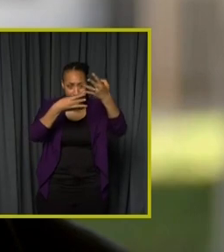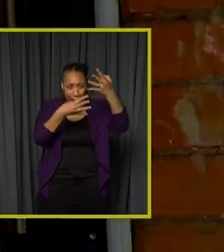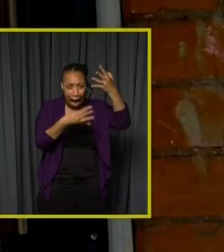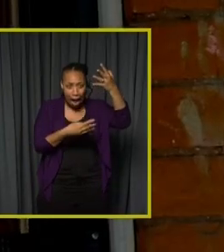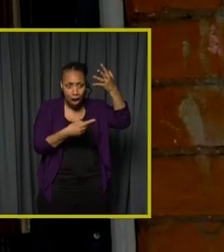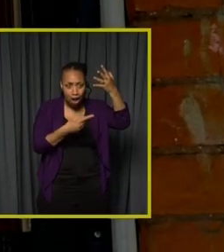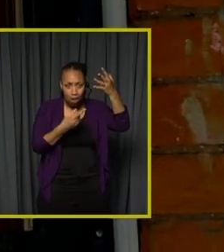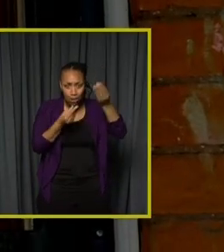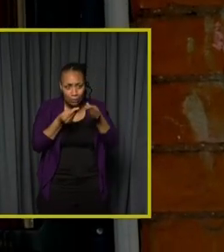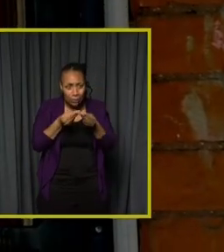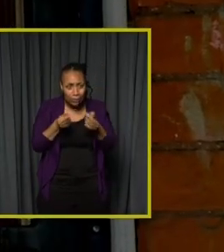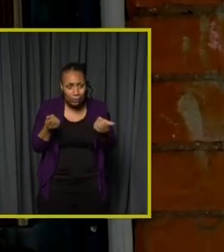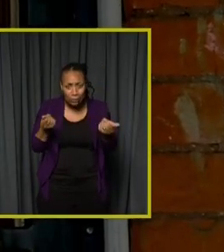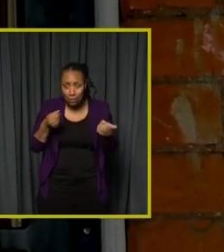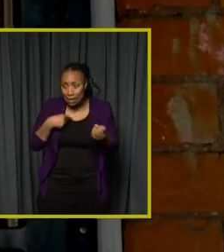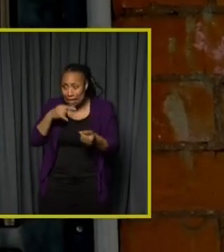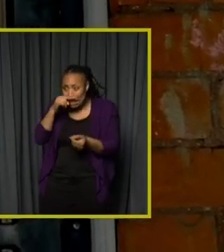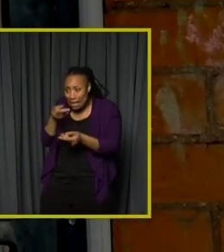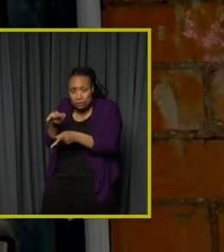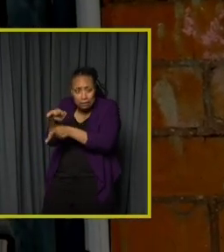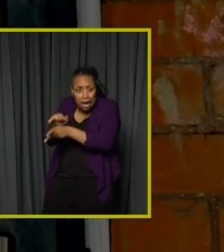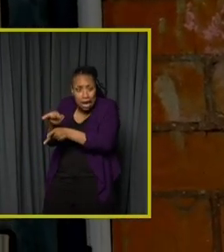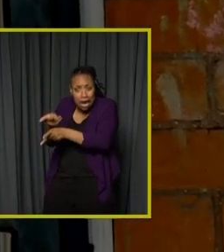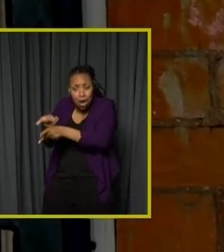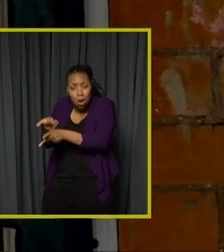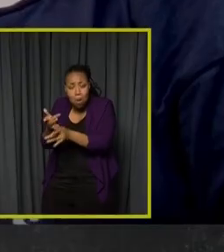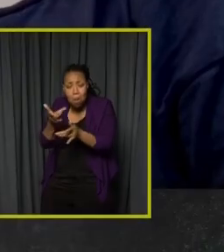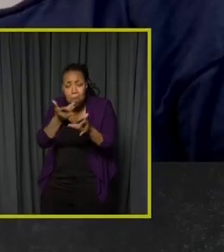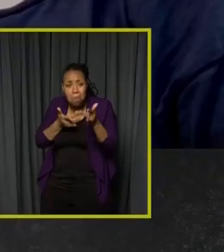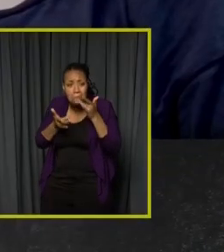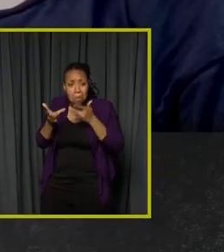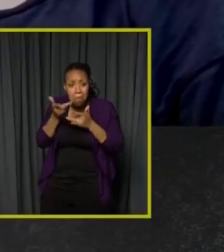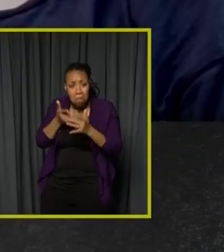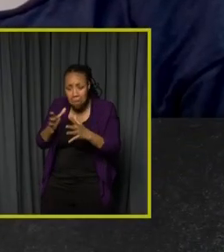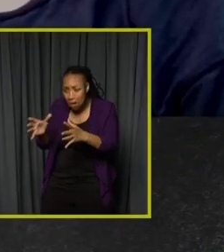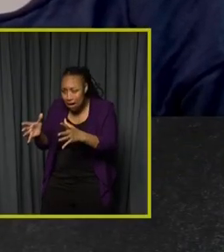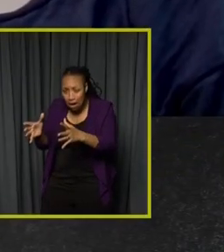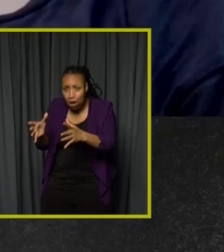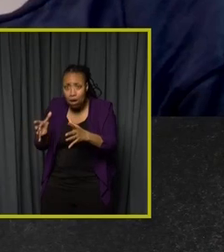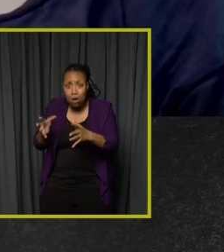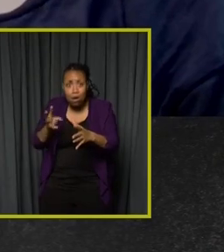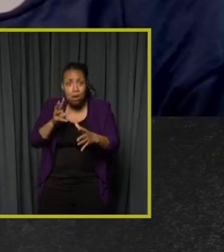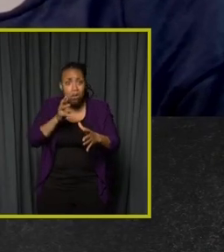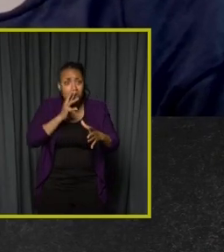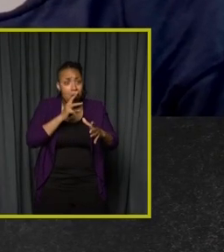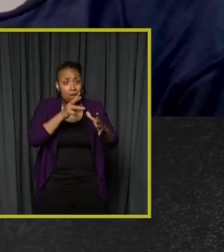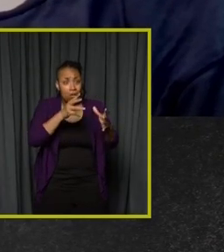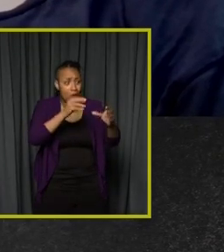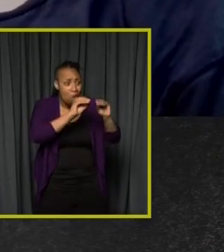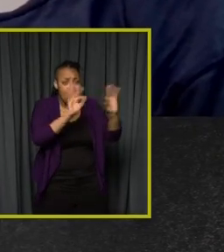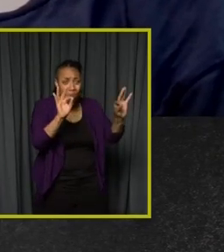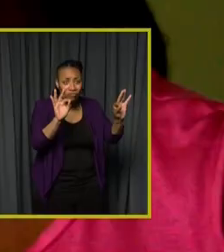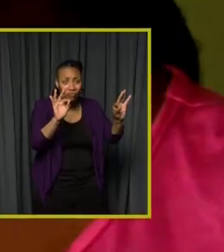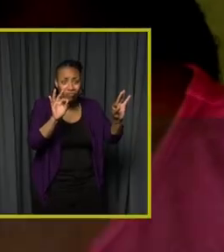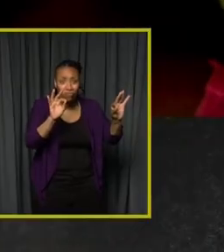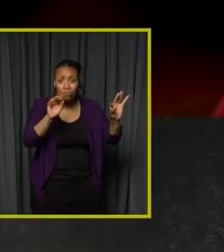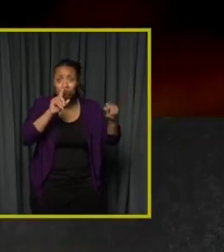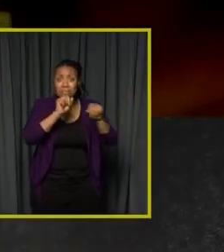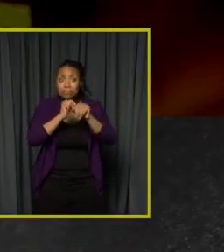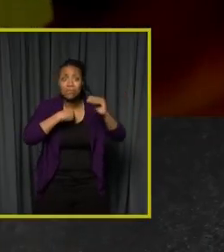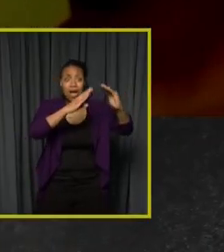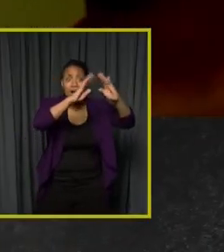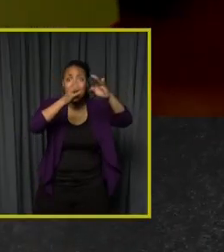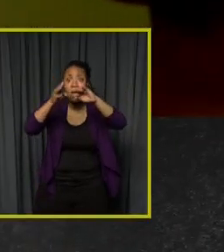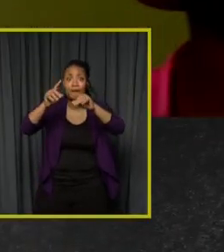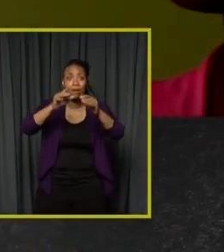And it hurts. We were in the height of mass water shutoffs. This entire neighborhood was shut off all at one time. I saw